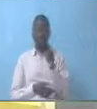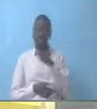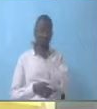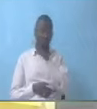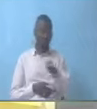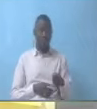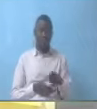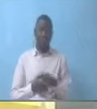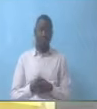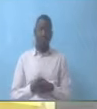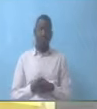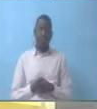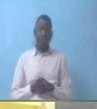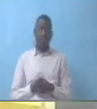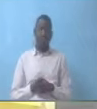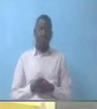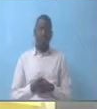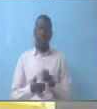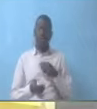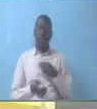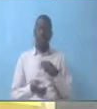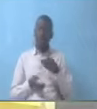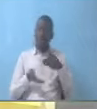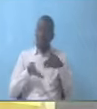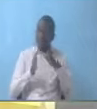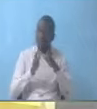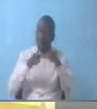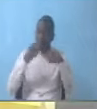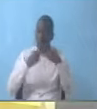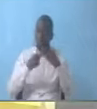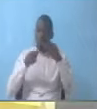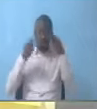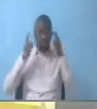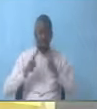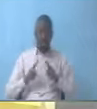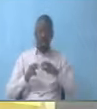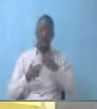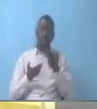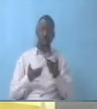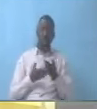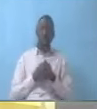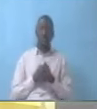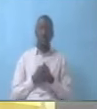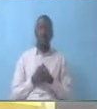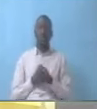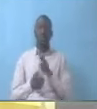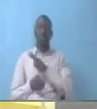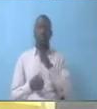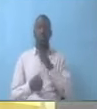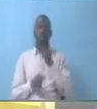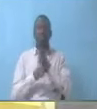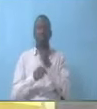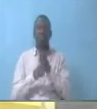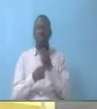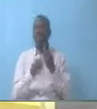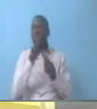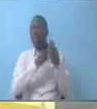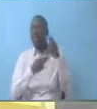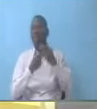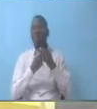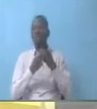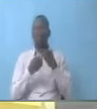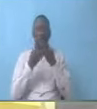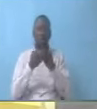It's a matter of law, as a matter of principle. You cannot make a retroactive provision